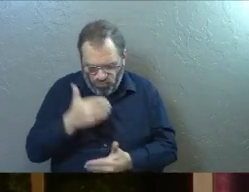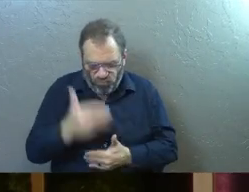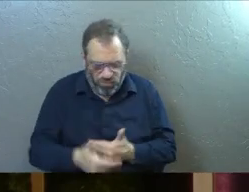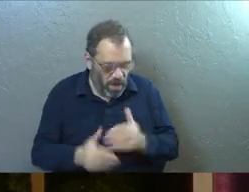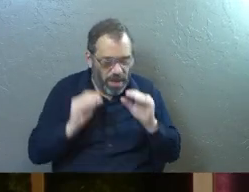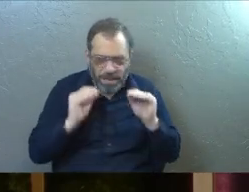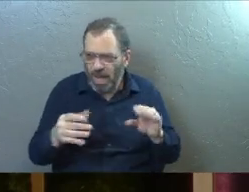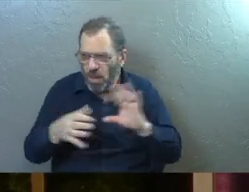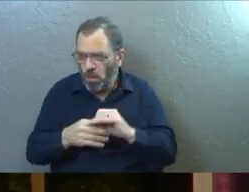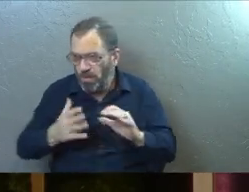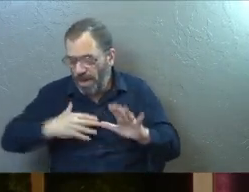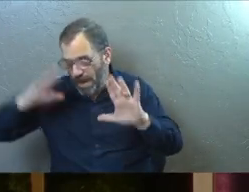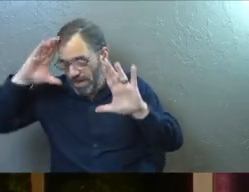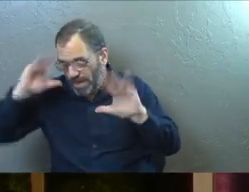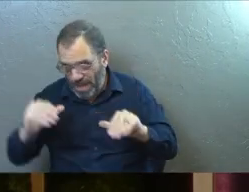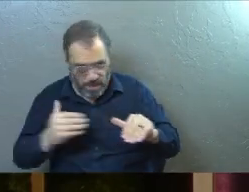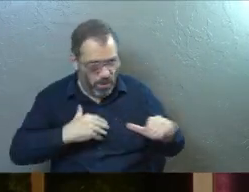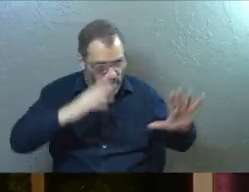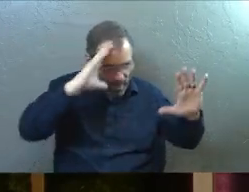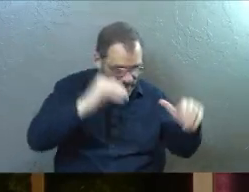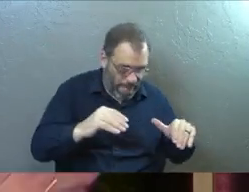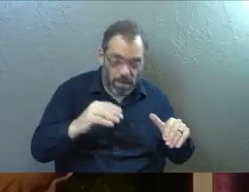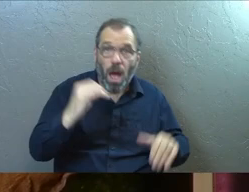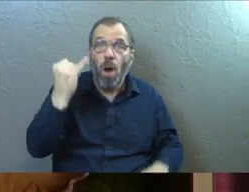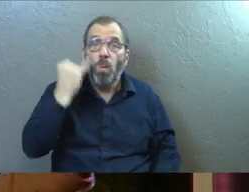It has nothing to do with the expectations that we thought.